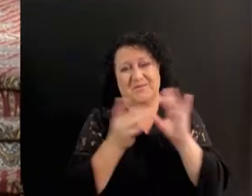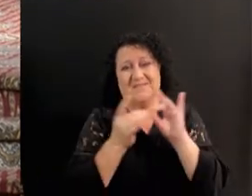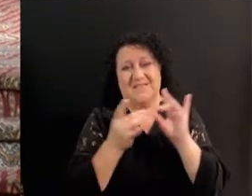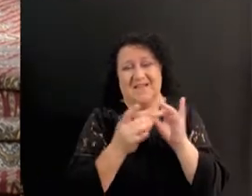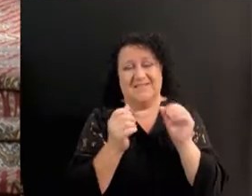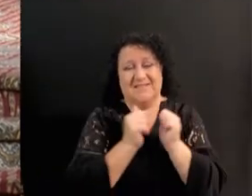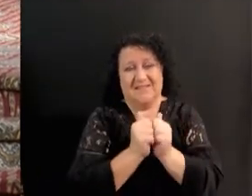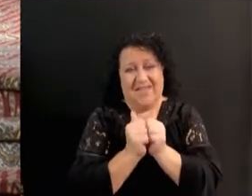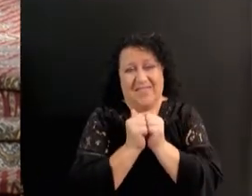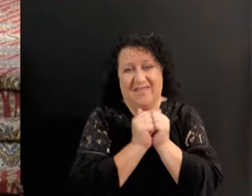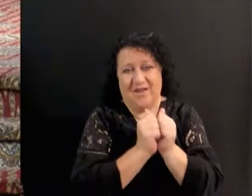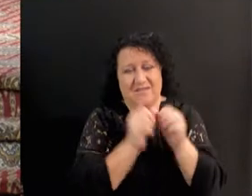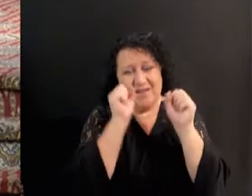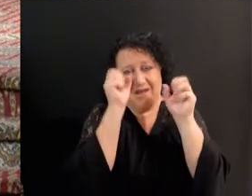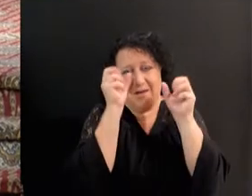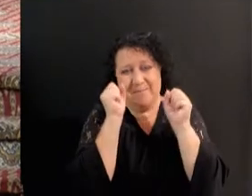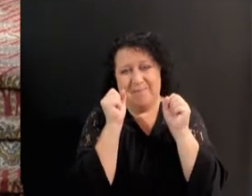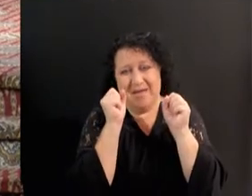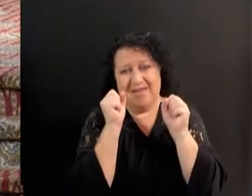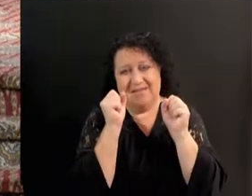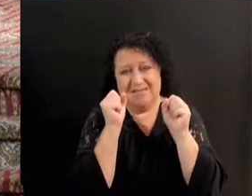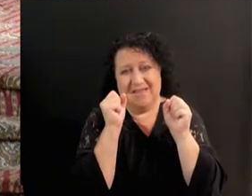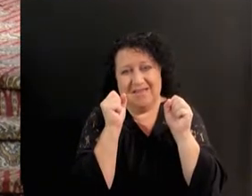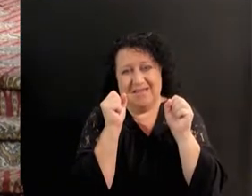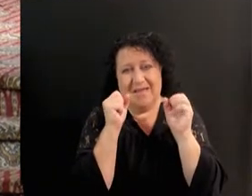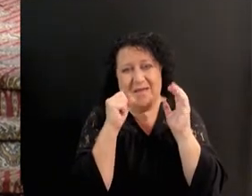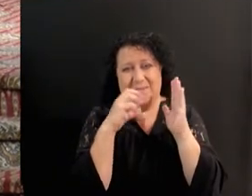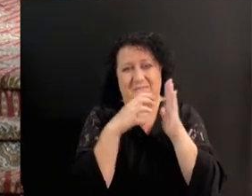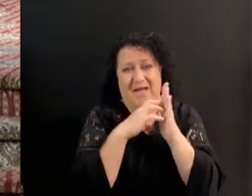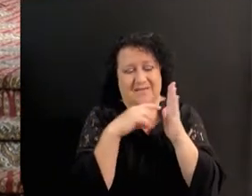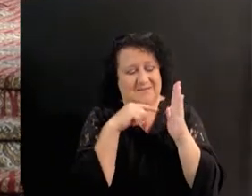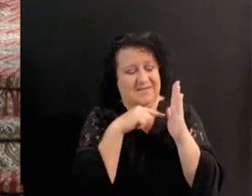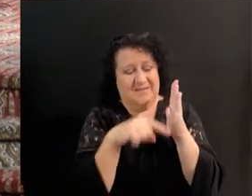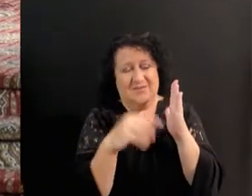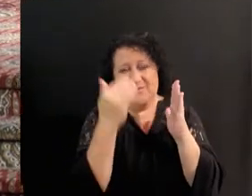passage that we know as the 23rd Psalm.